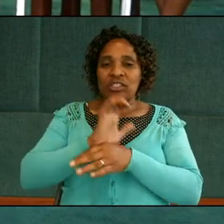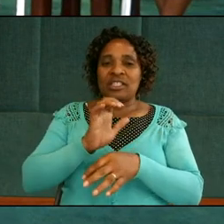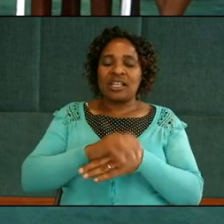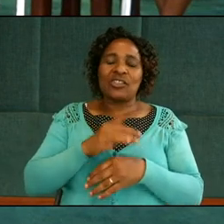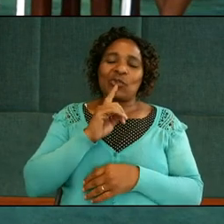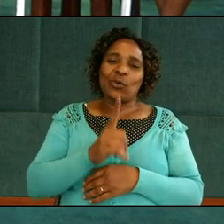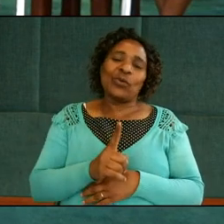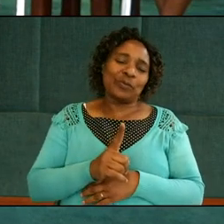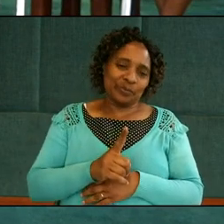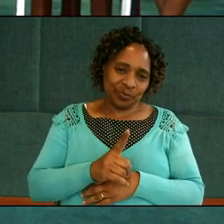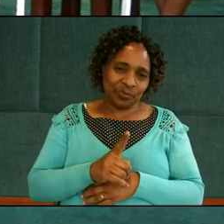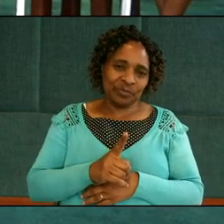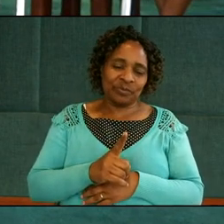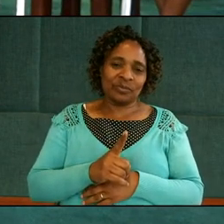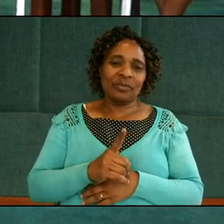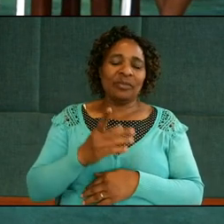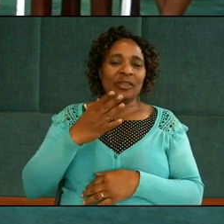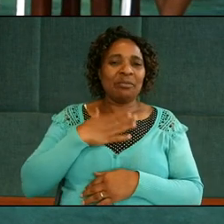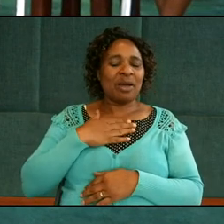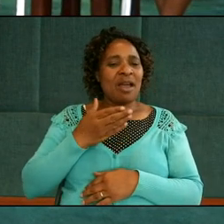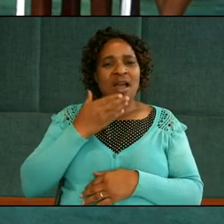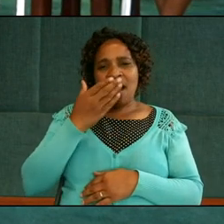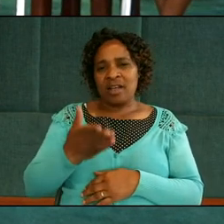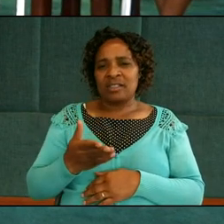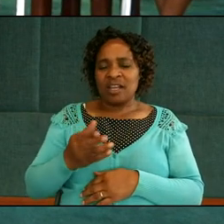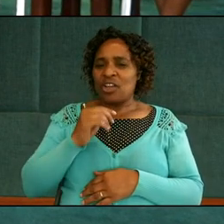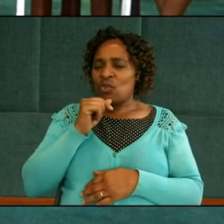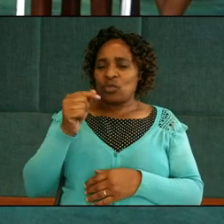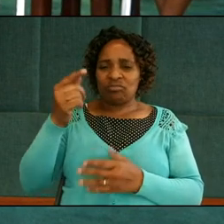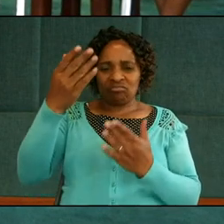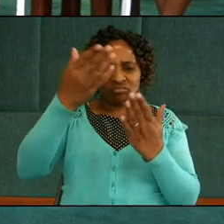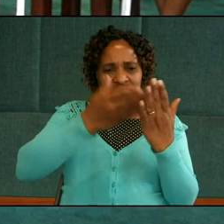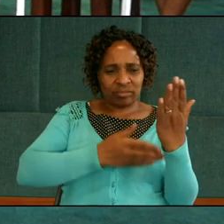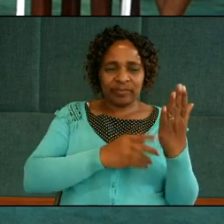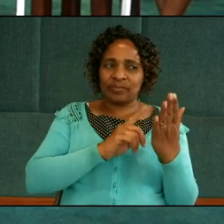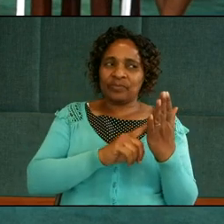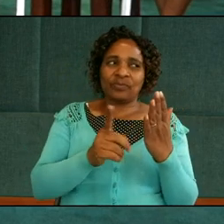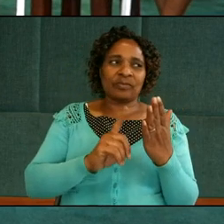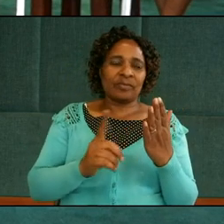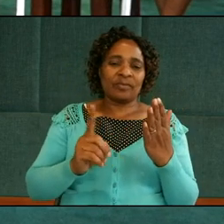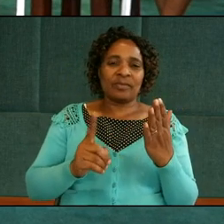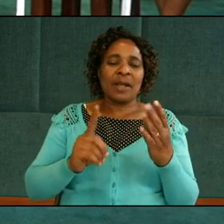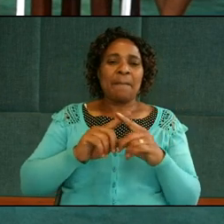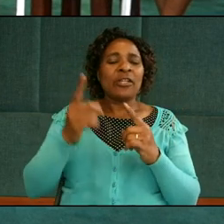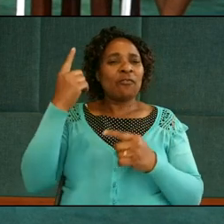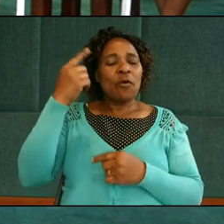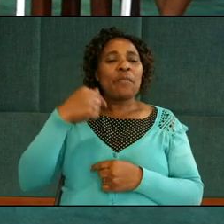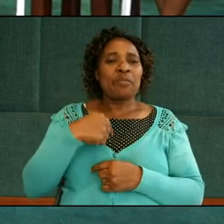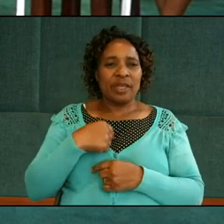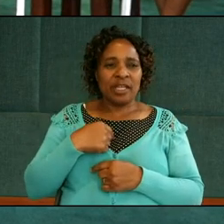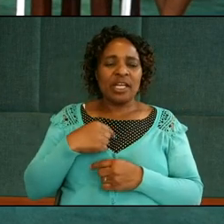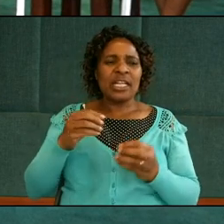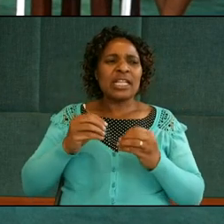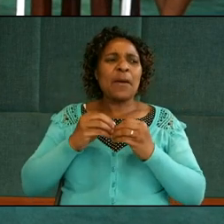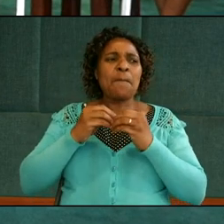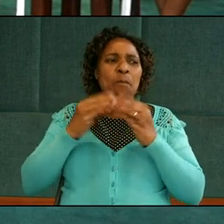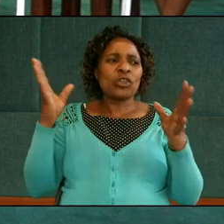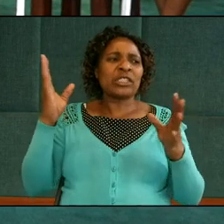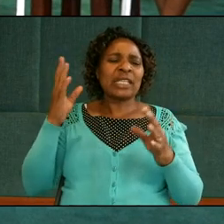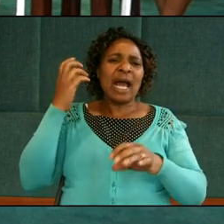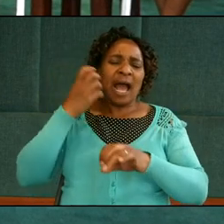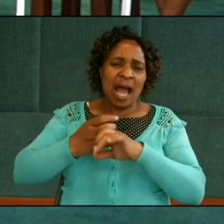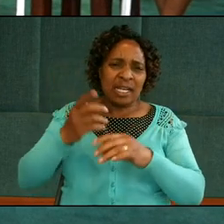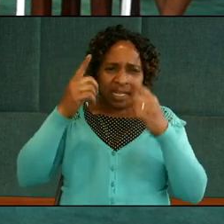So my answer is not necessarily from this, but for me, the most difficult